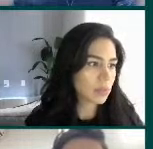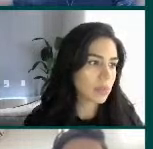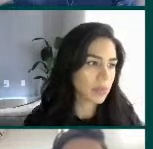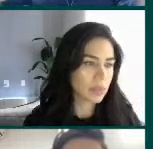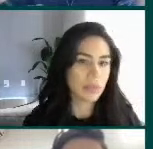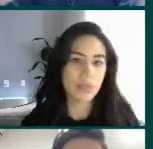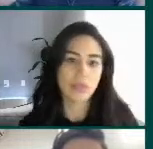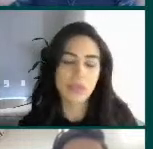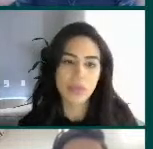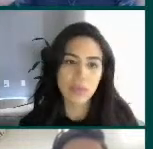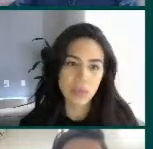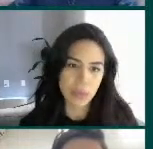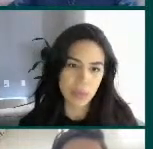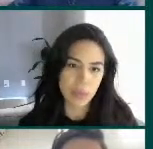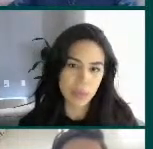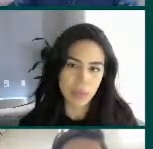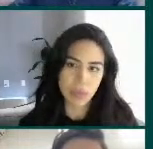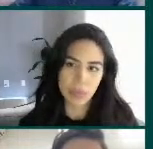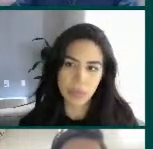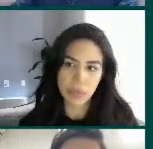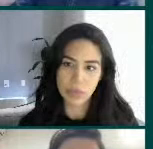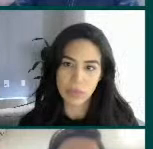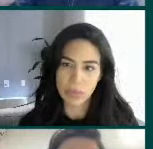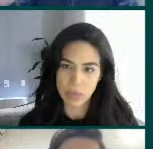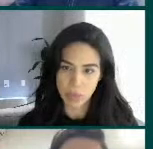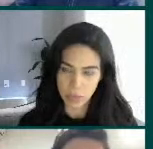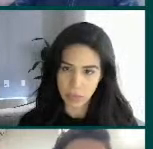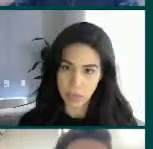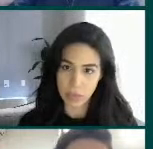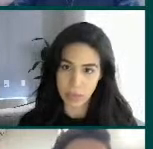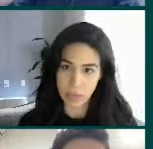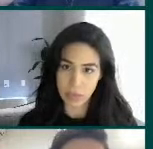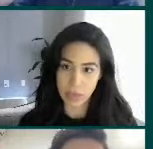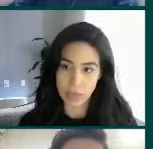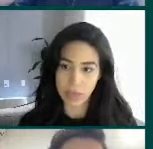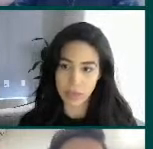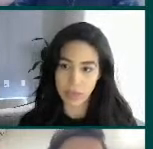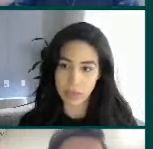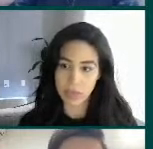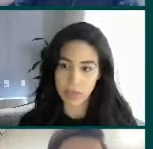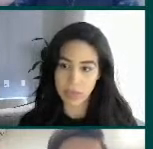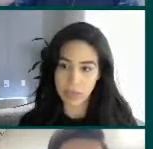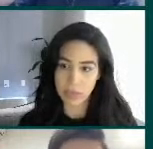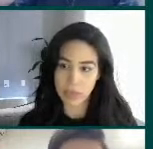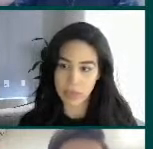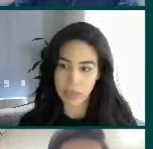the SAF on fossil fuel.